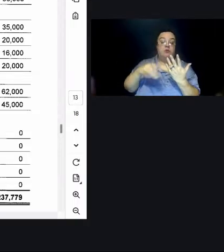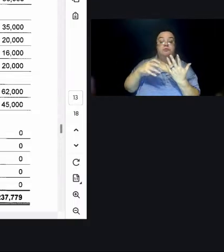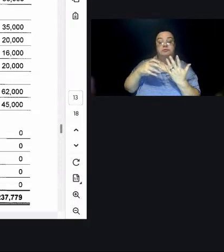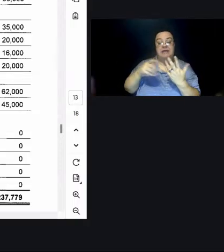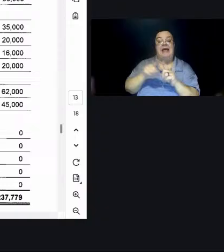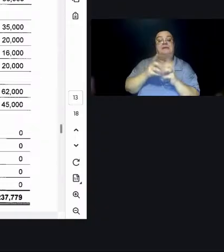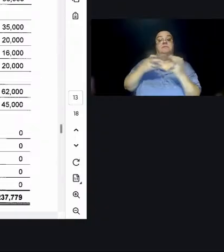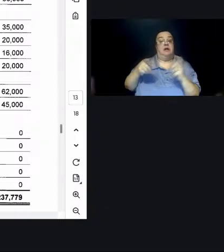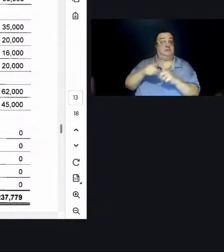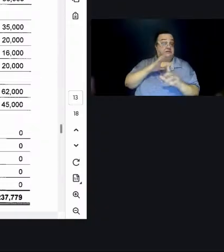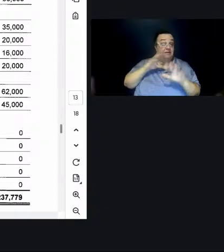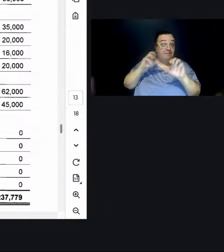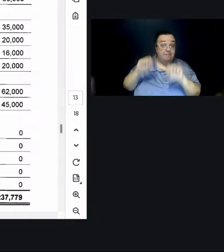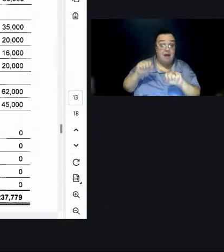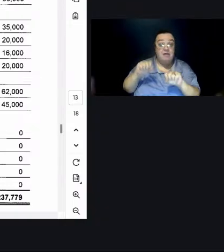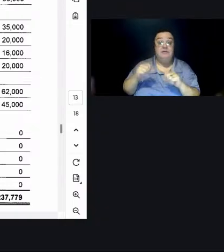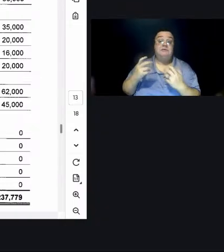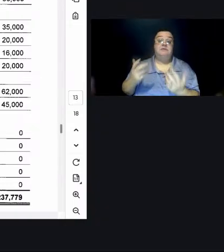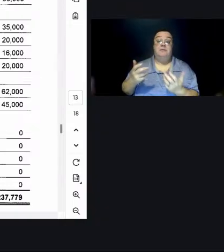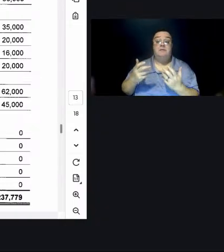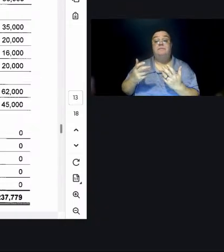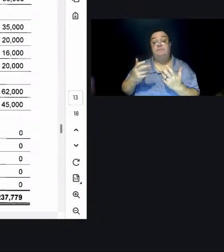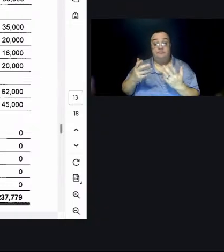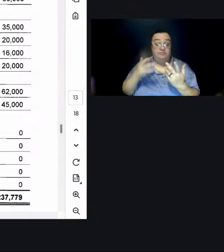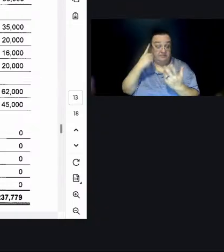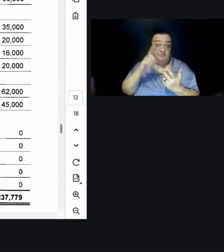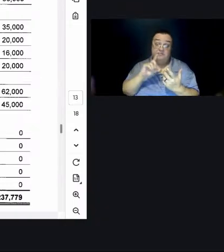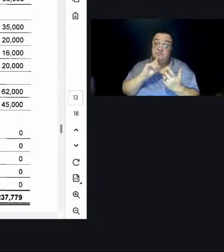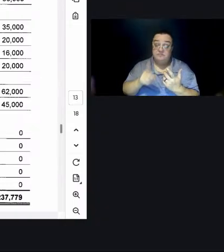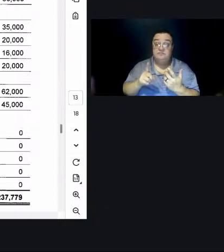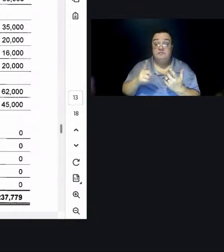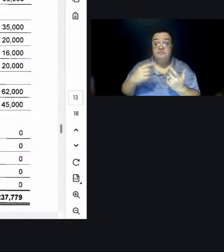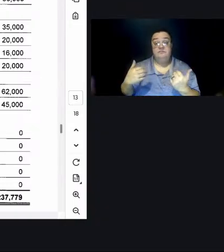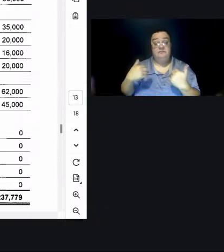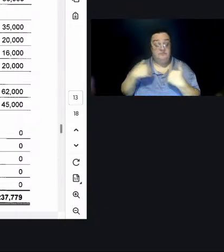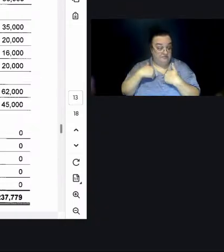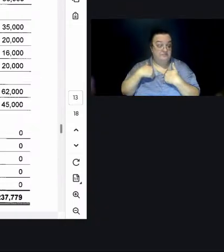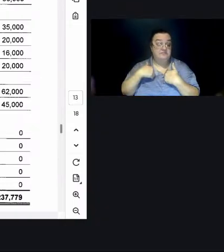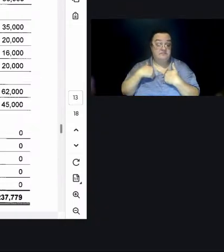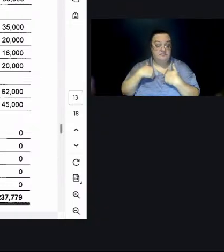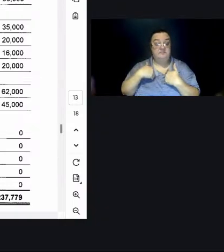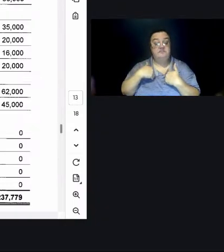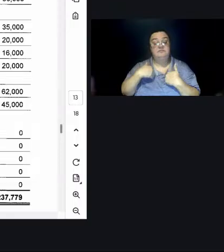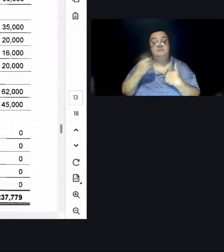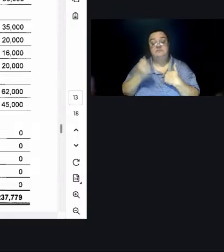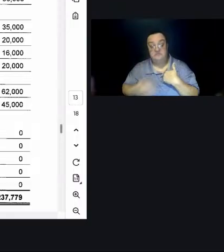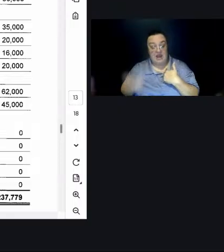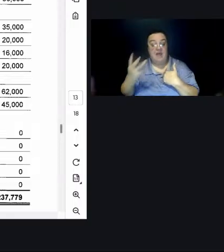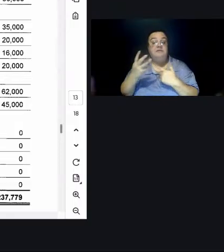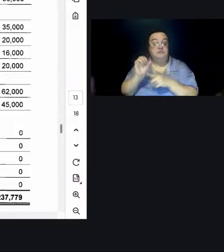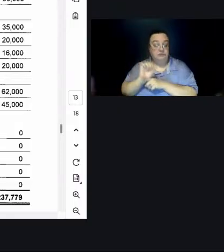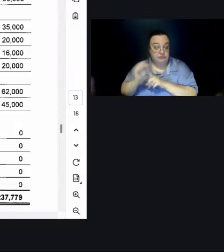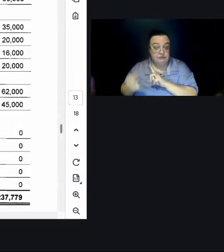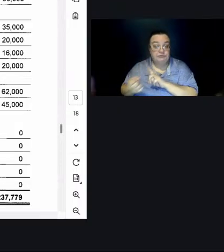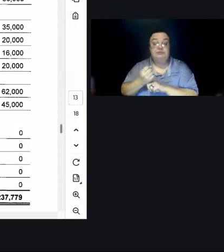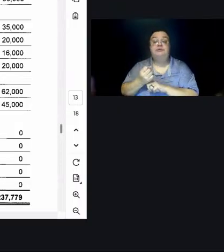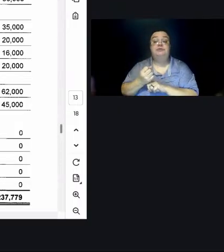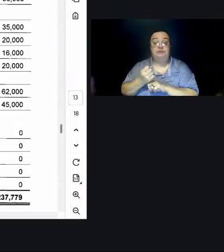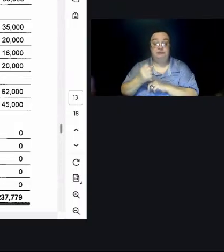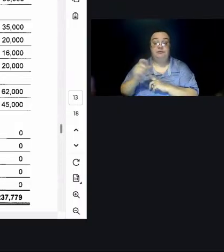can. We've had a number of situations